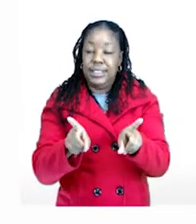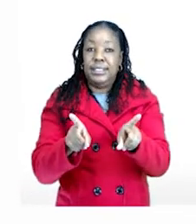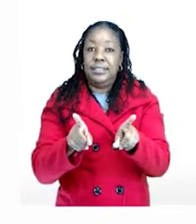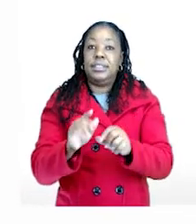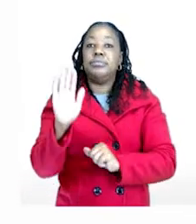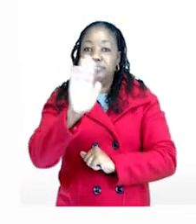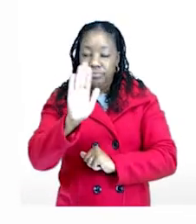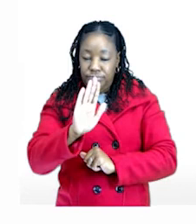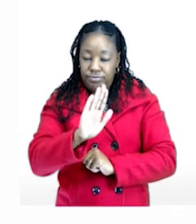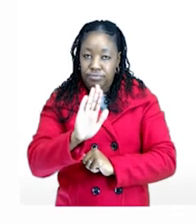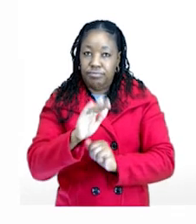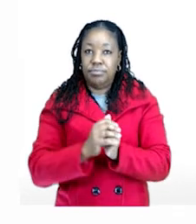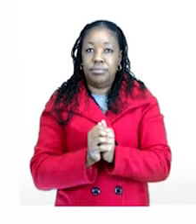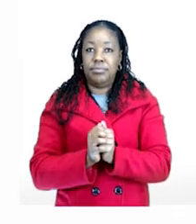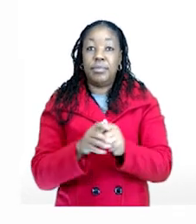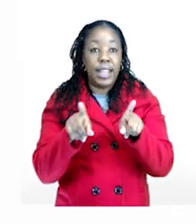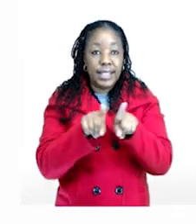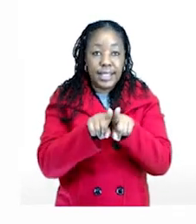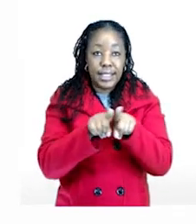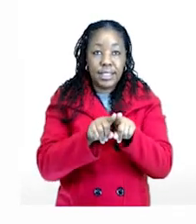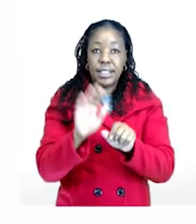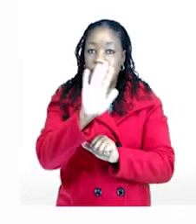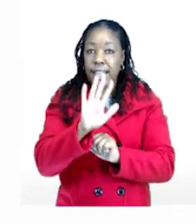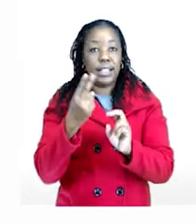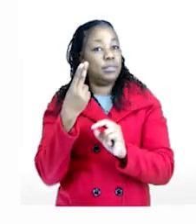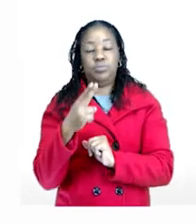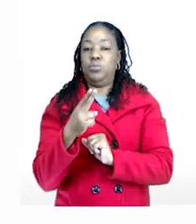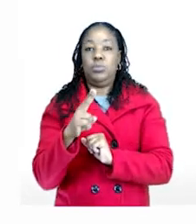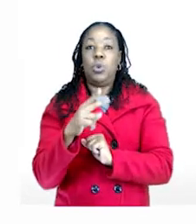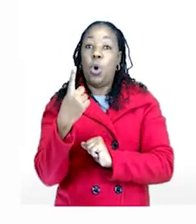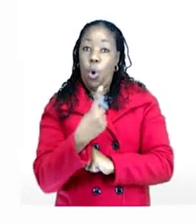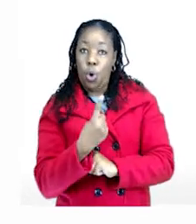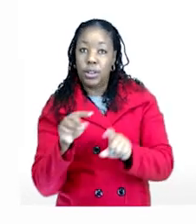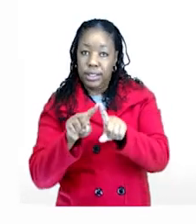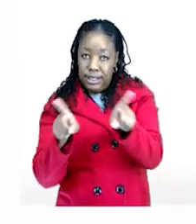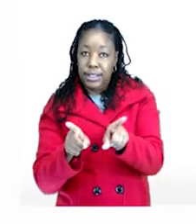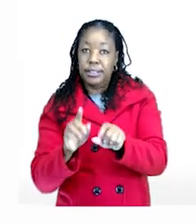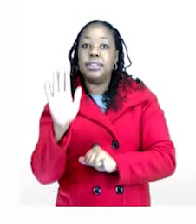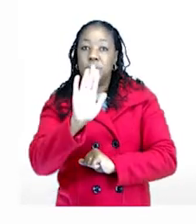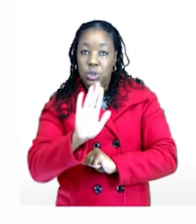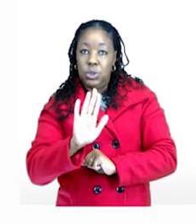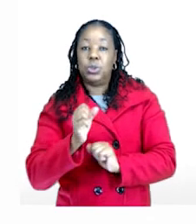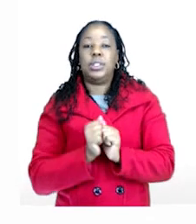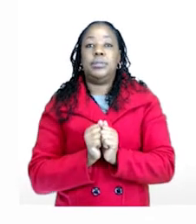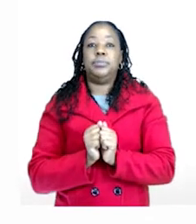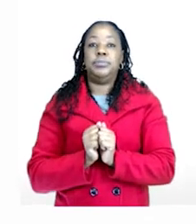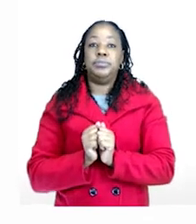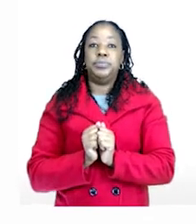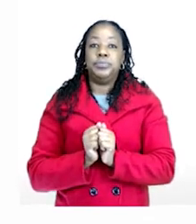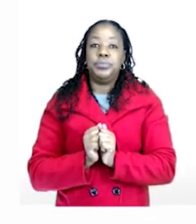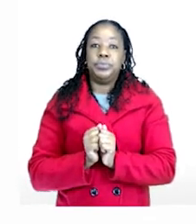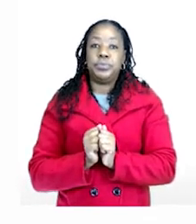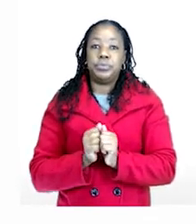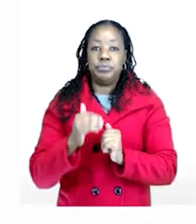in if you are able to identify the one that is different. Let's move over just